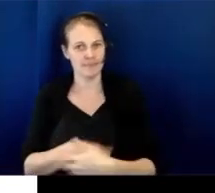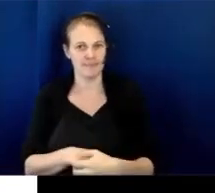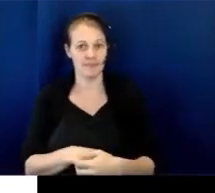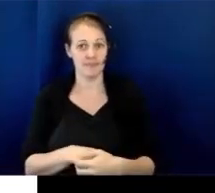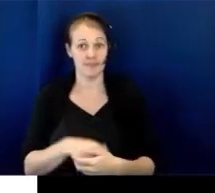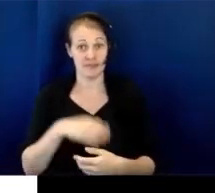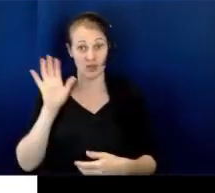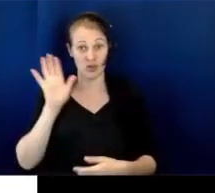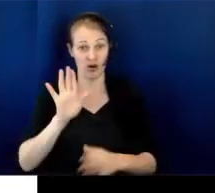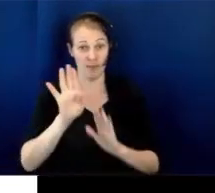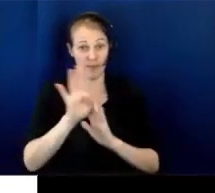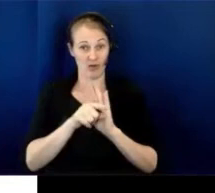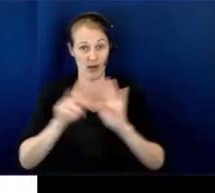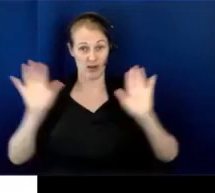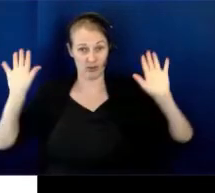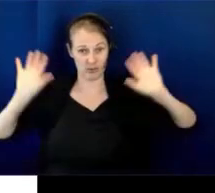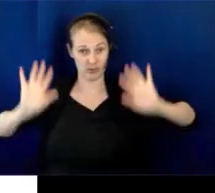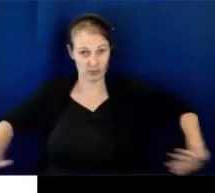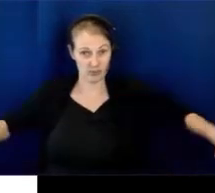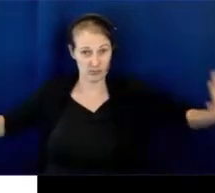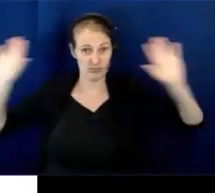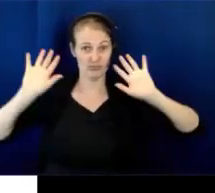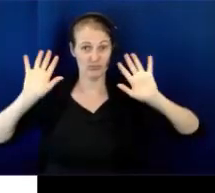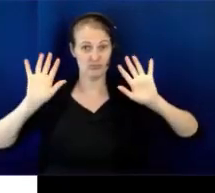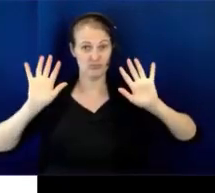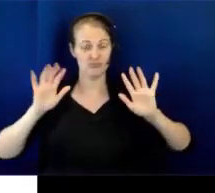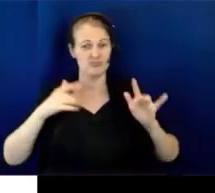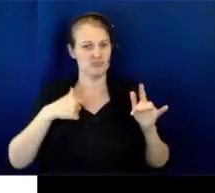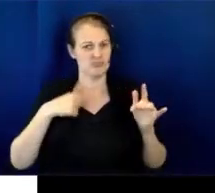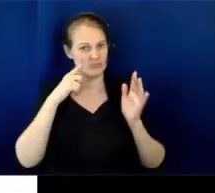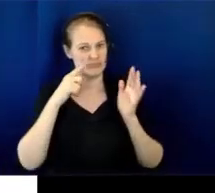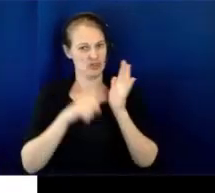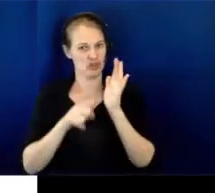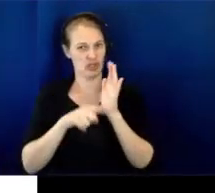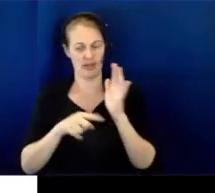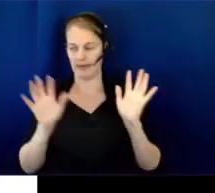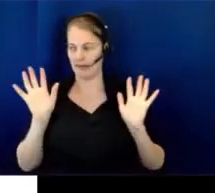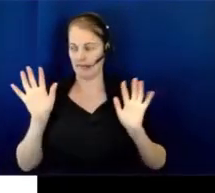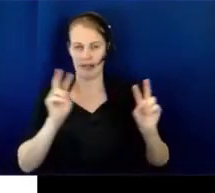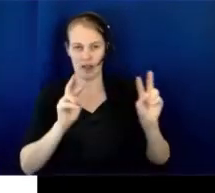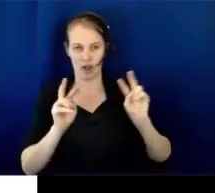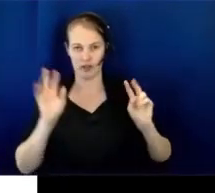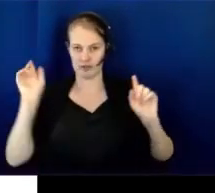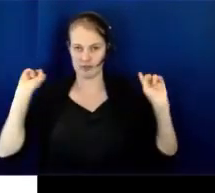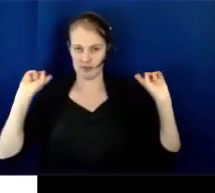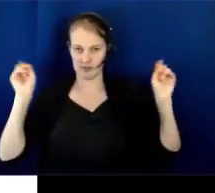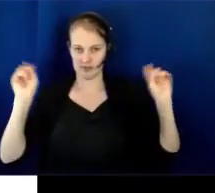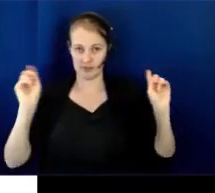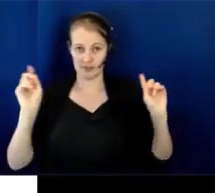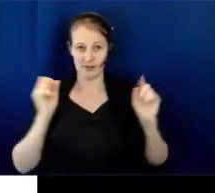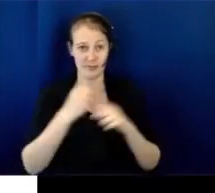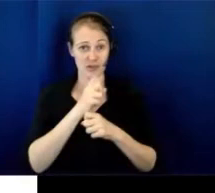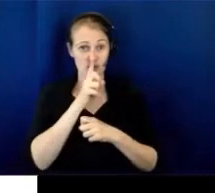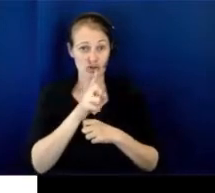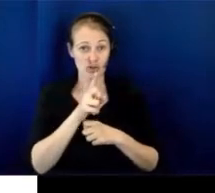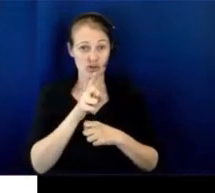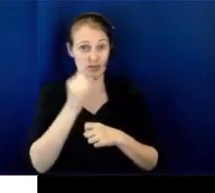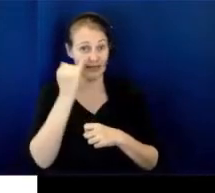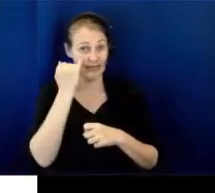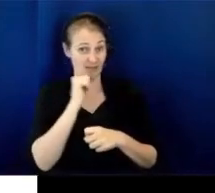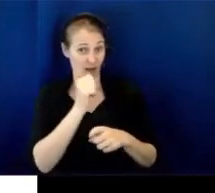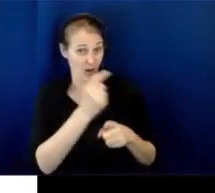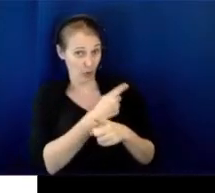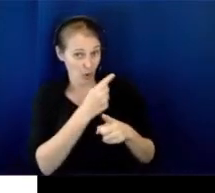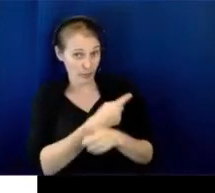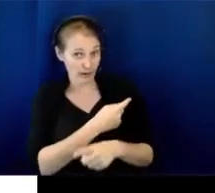background, I always try to check my background to make sure that there's nothing inappropriate or that you don't want students